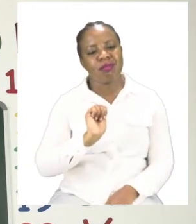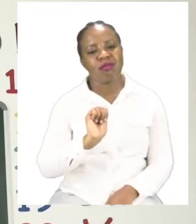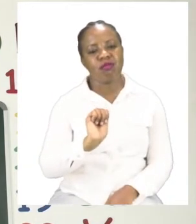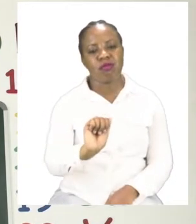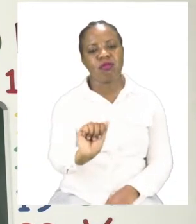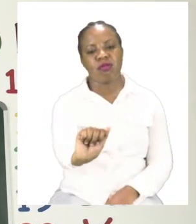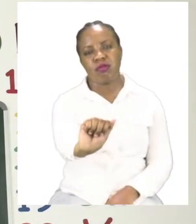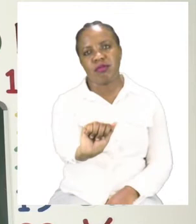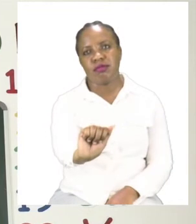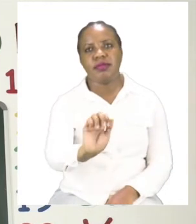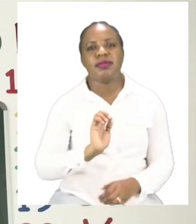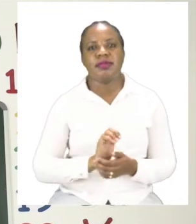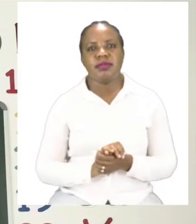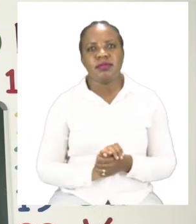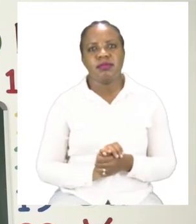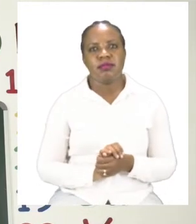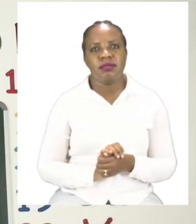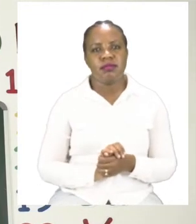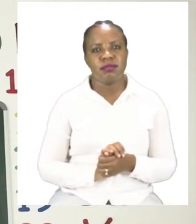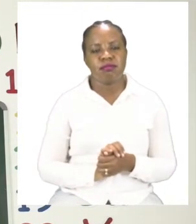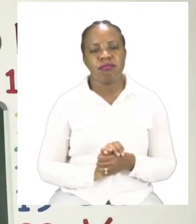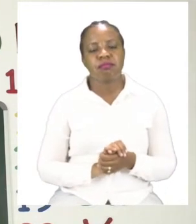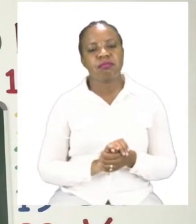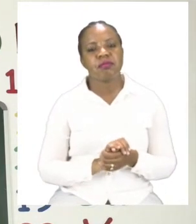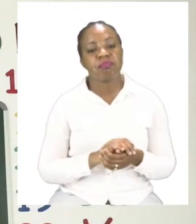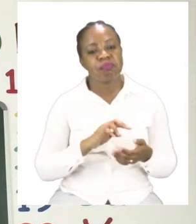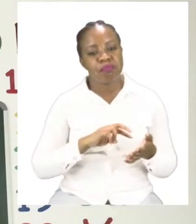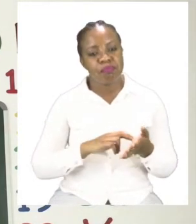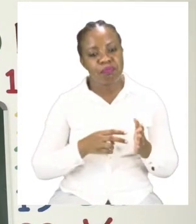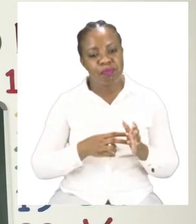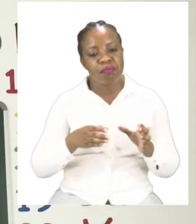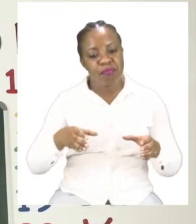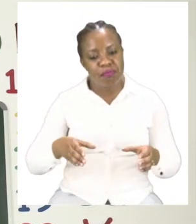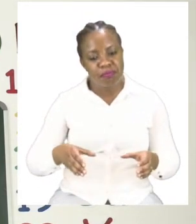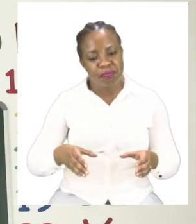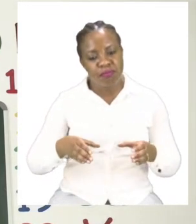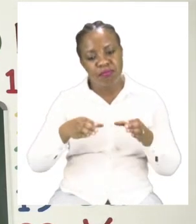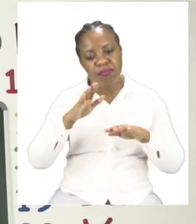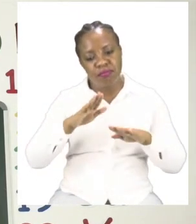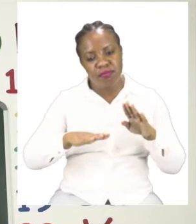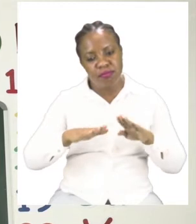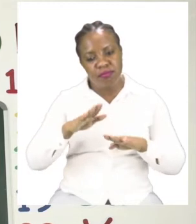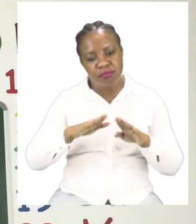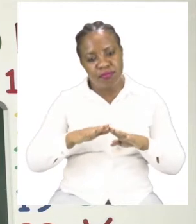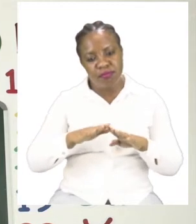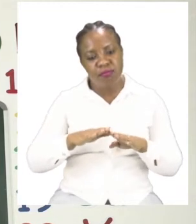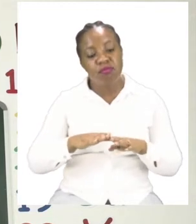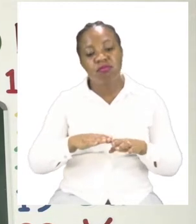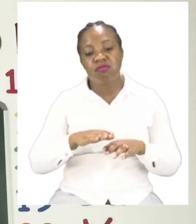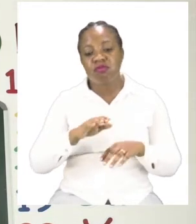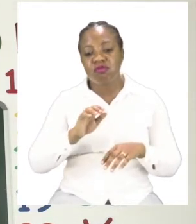drum belongs to you, yours. Then the next one